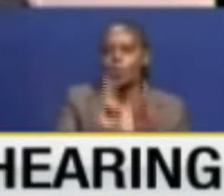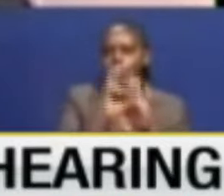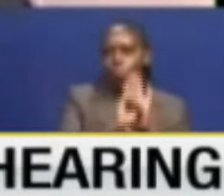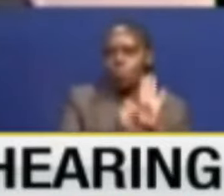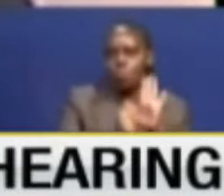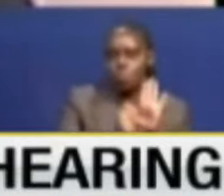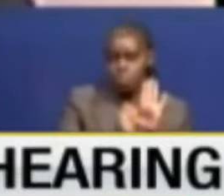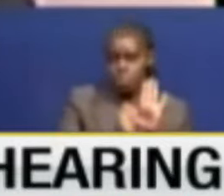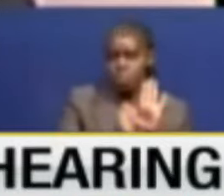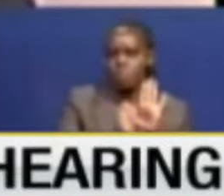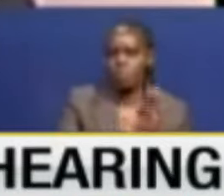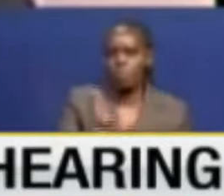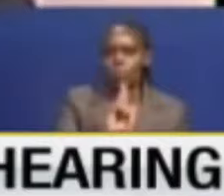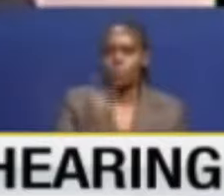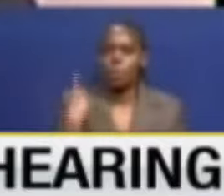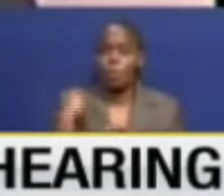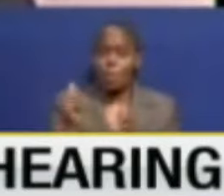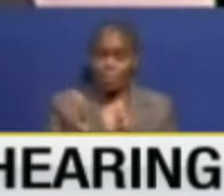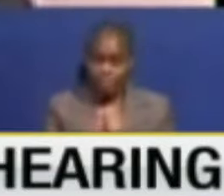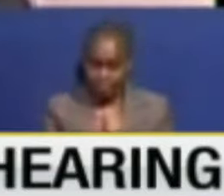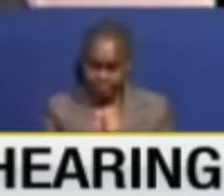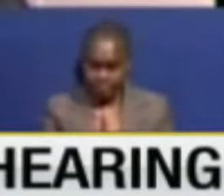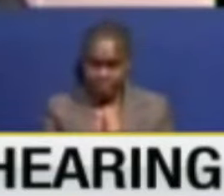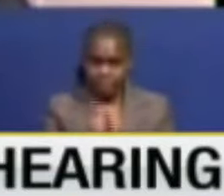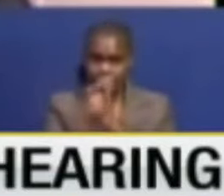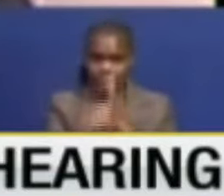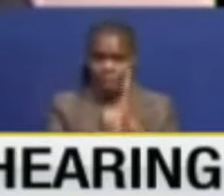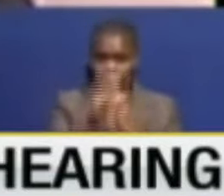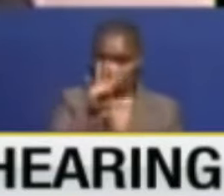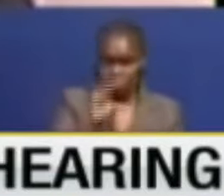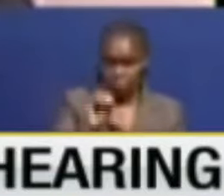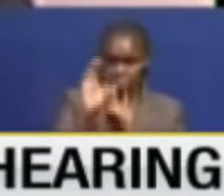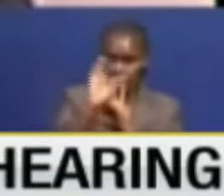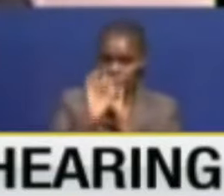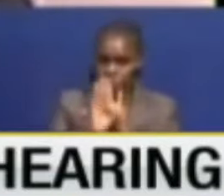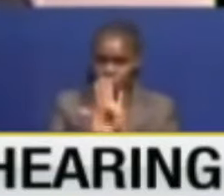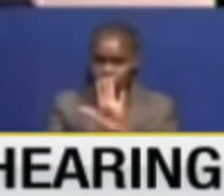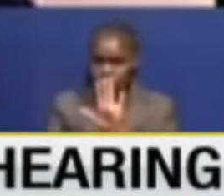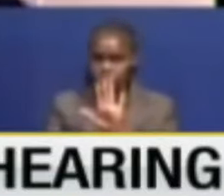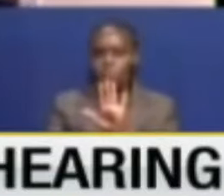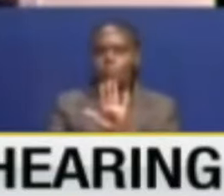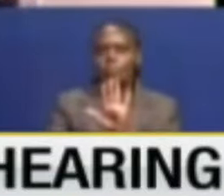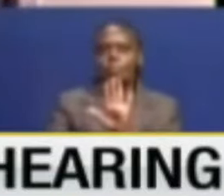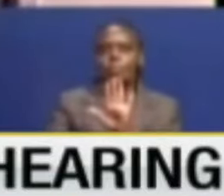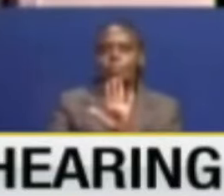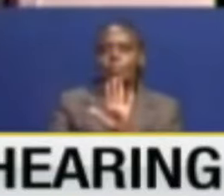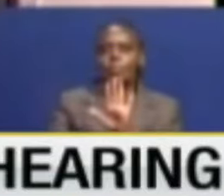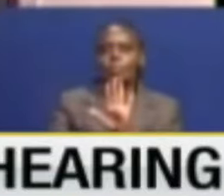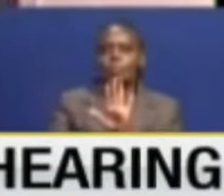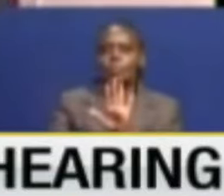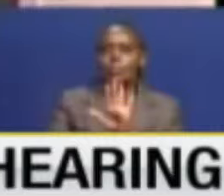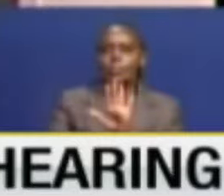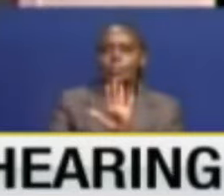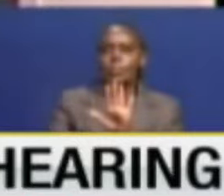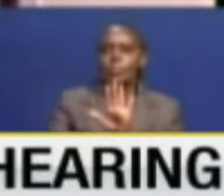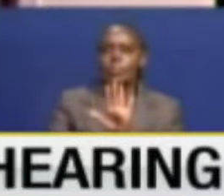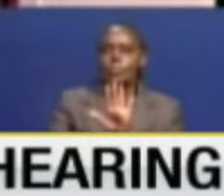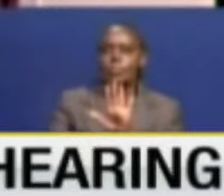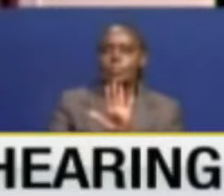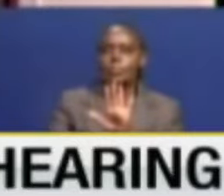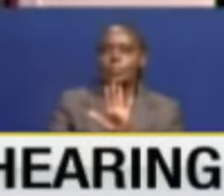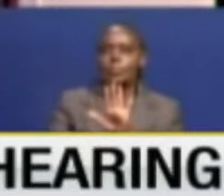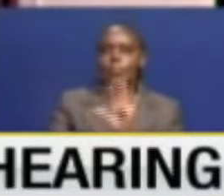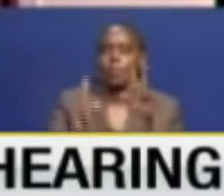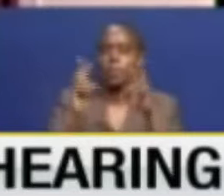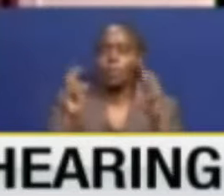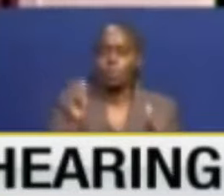Standing Rules and Article 50 of the Constitution in respect to a preliminary